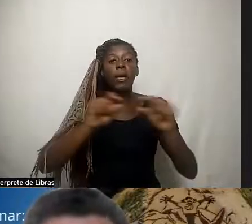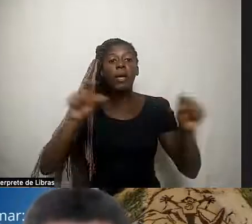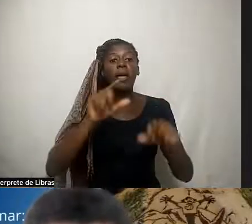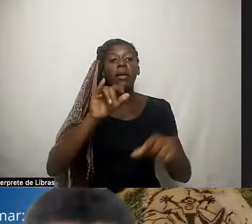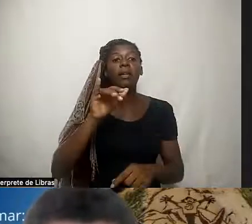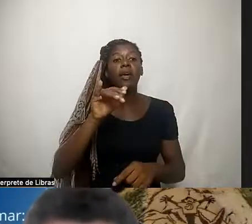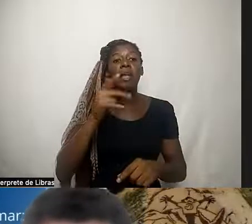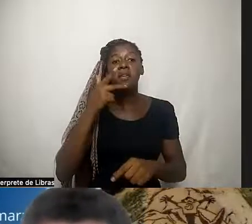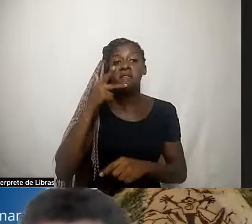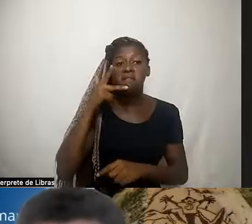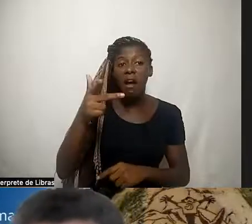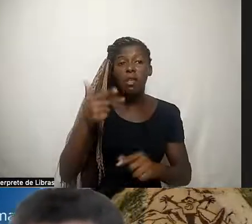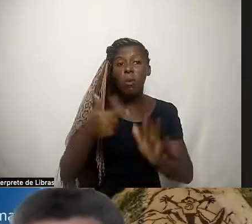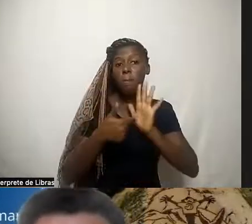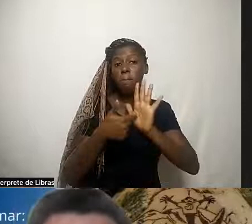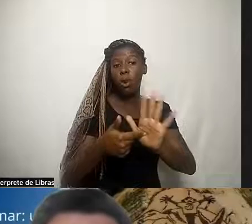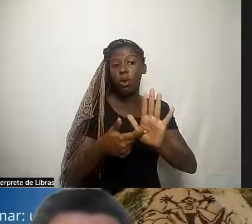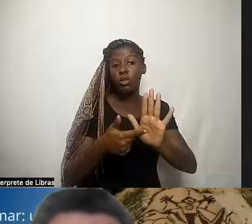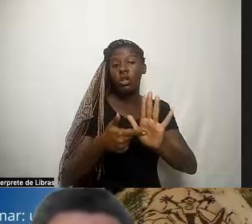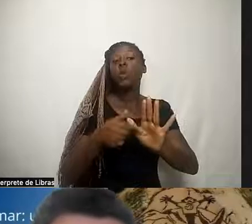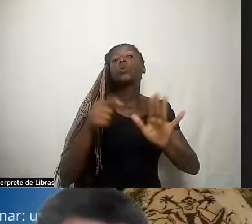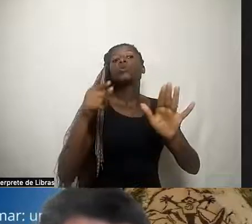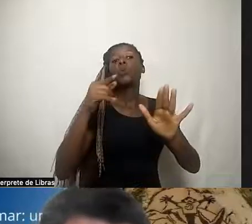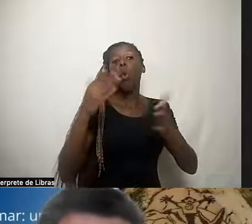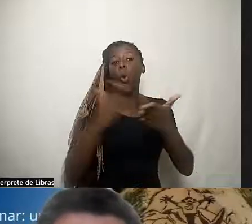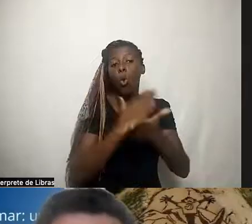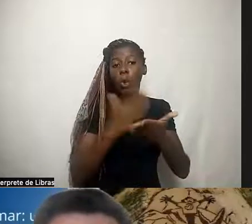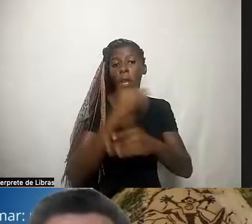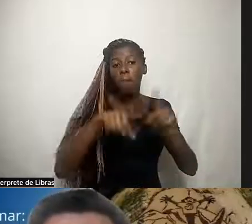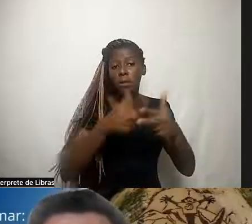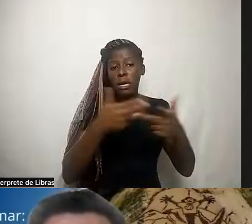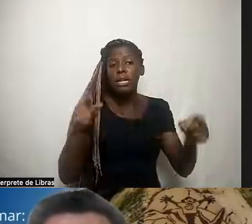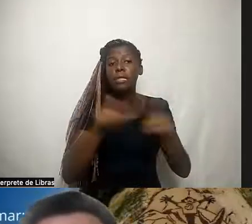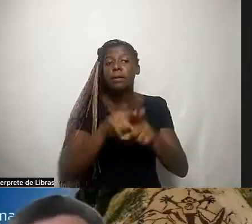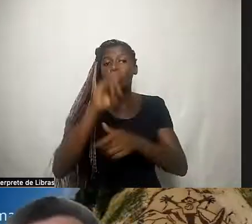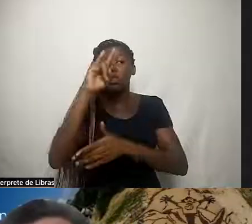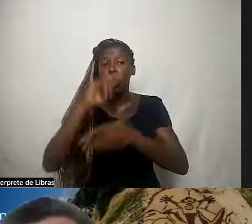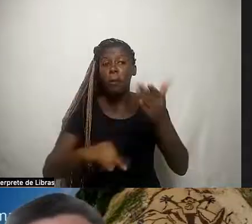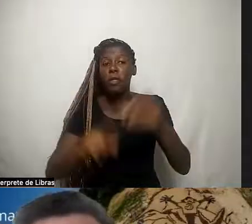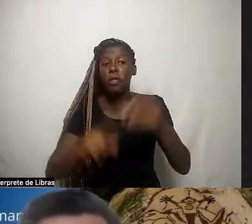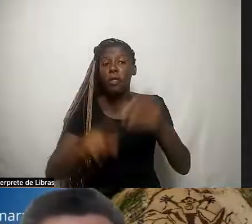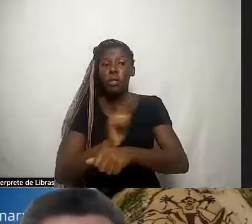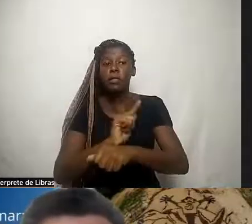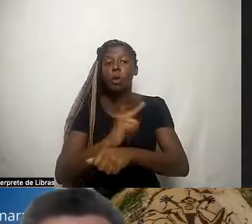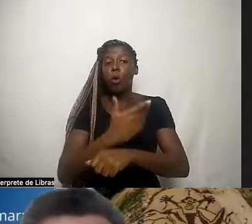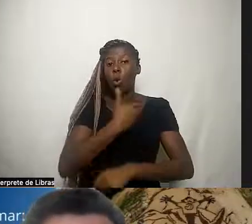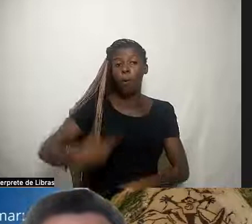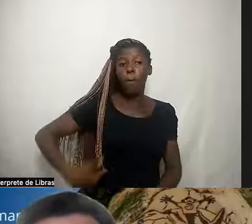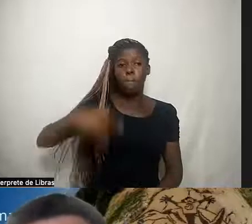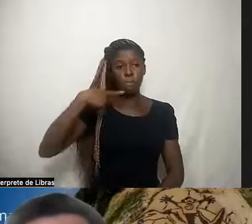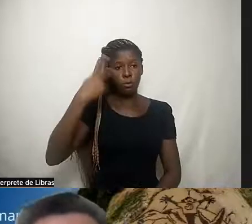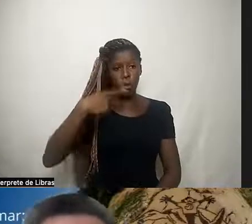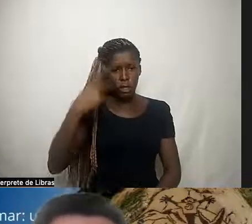is the citation of this literature in public policies, documents, and